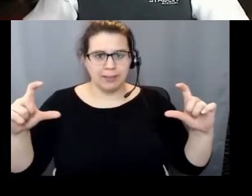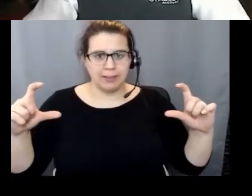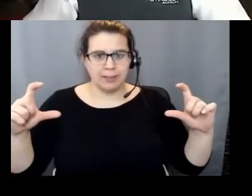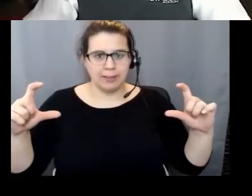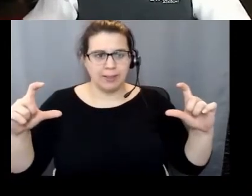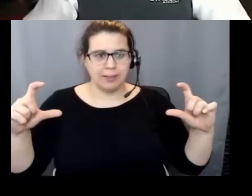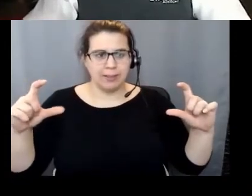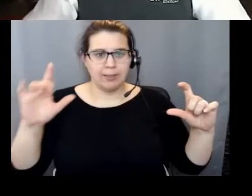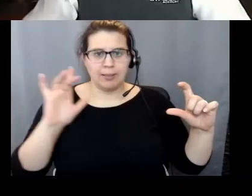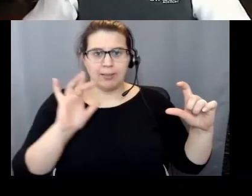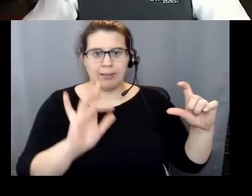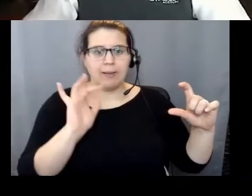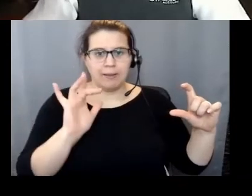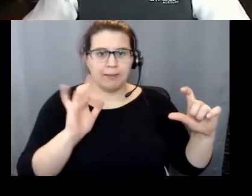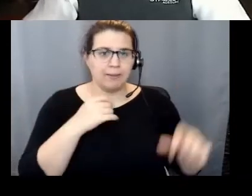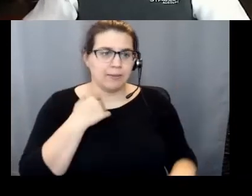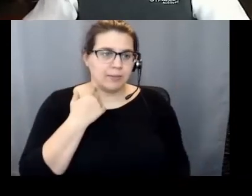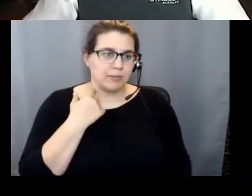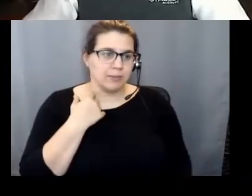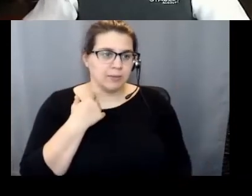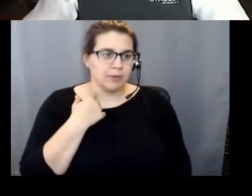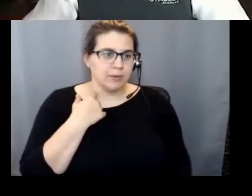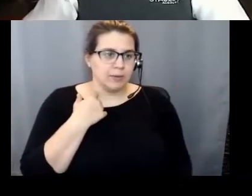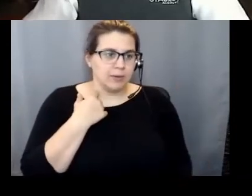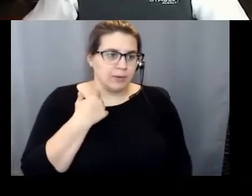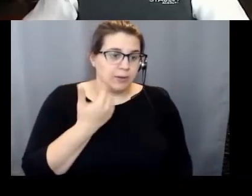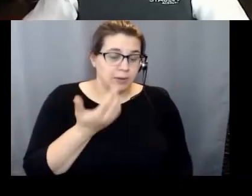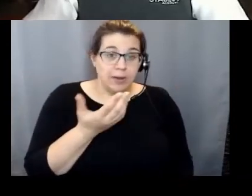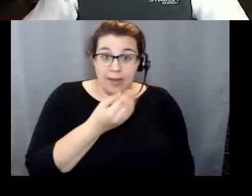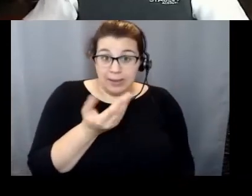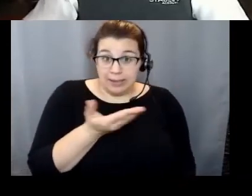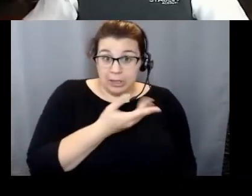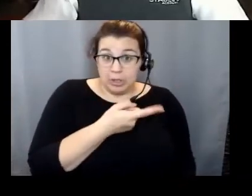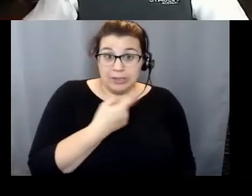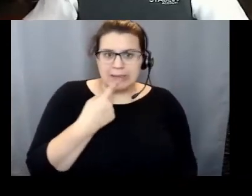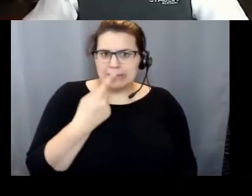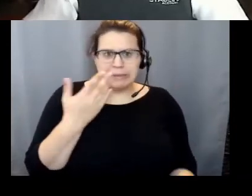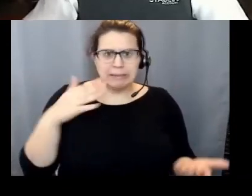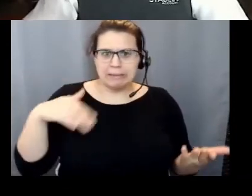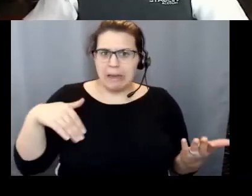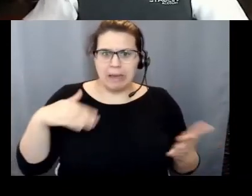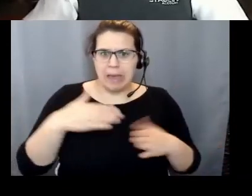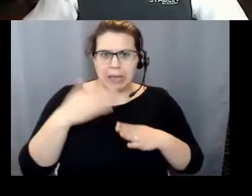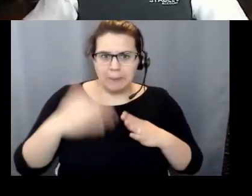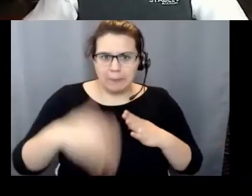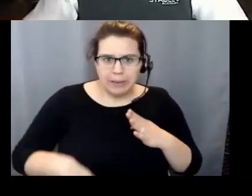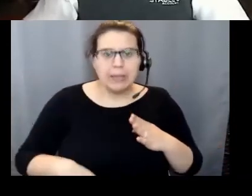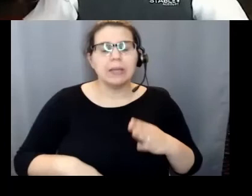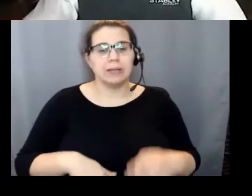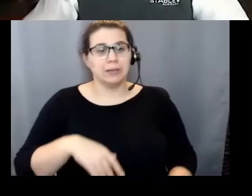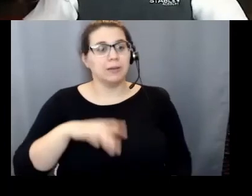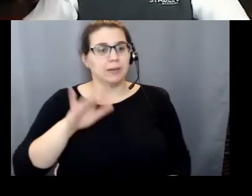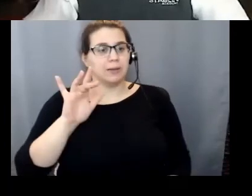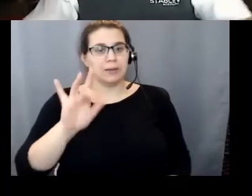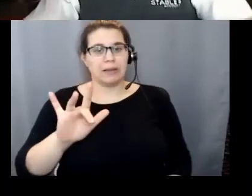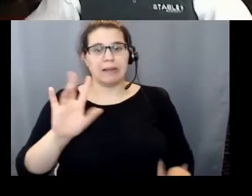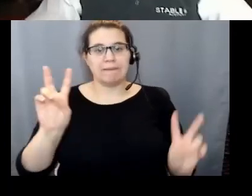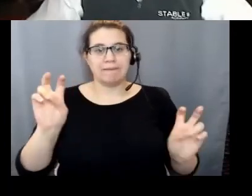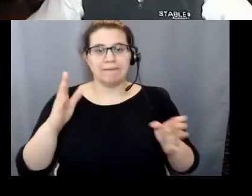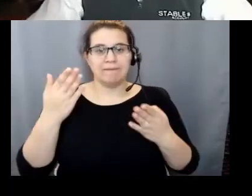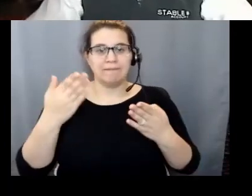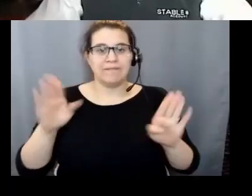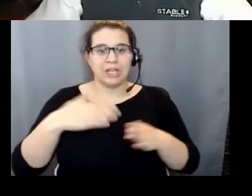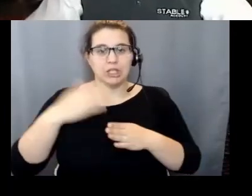on. But here, it even suggests this account is not complete, so we need to click on the button to finish the account